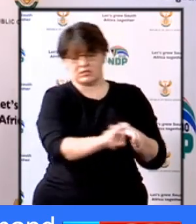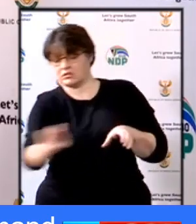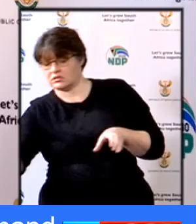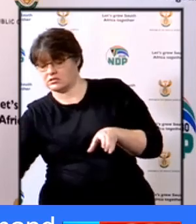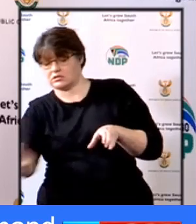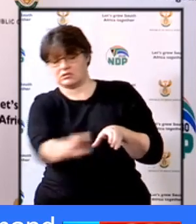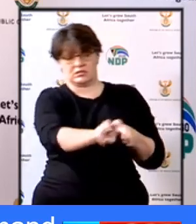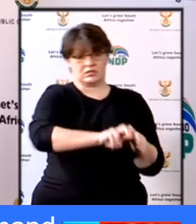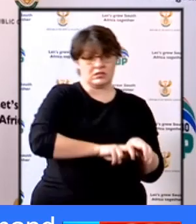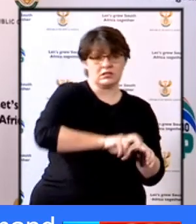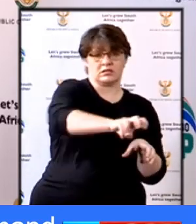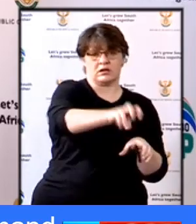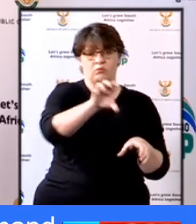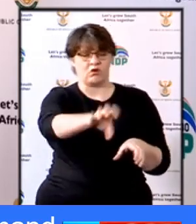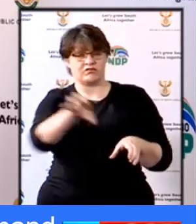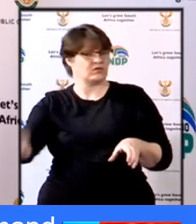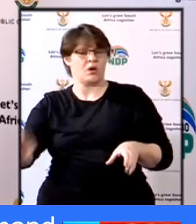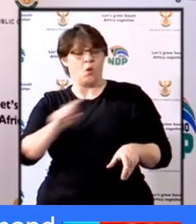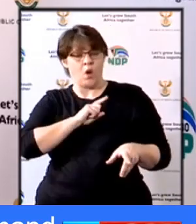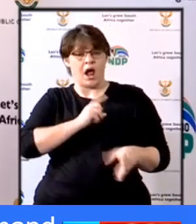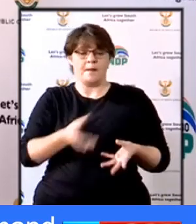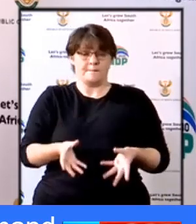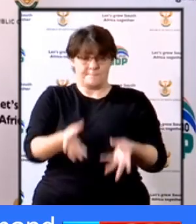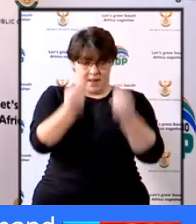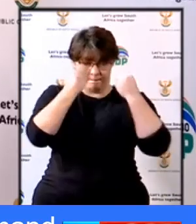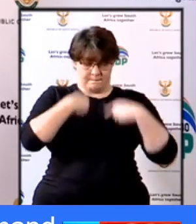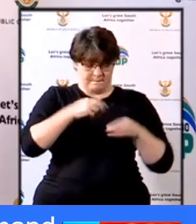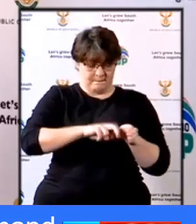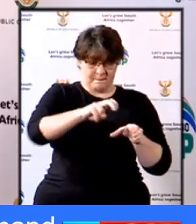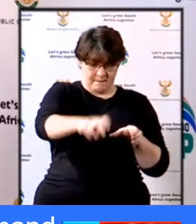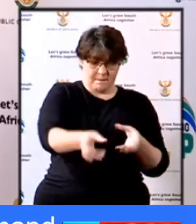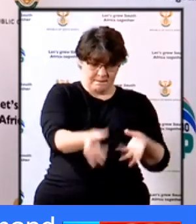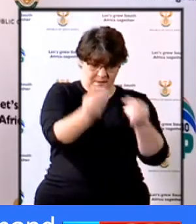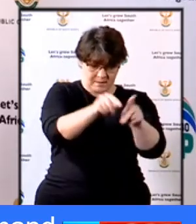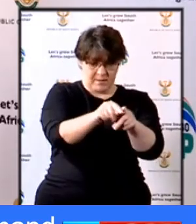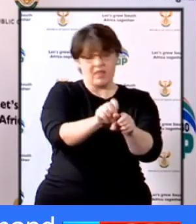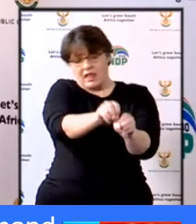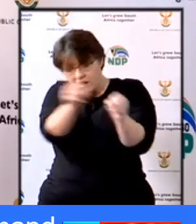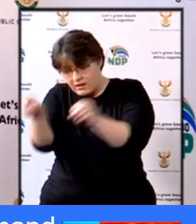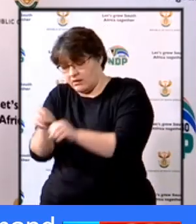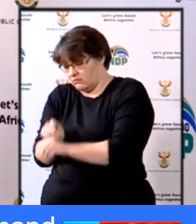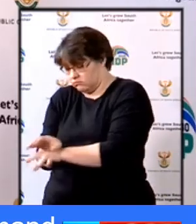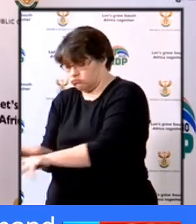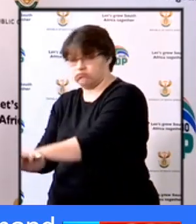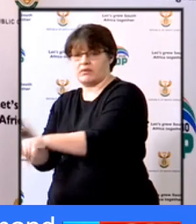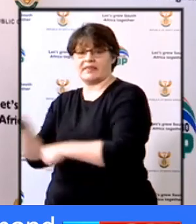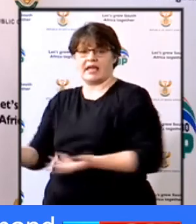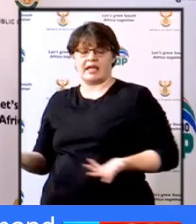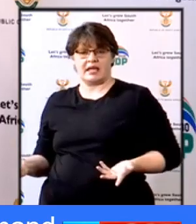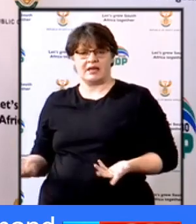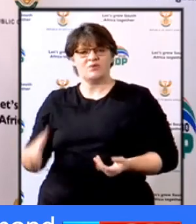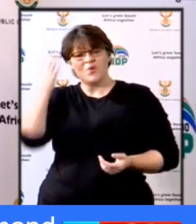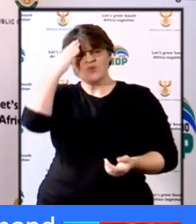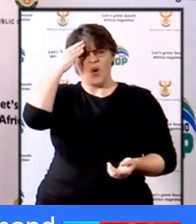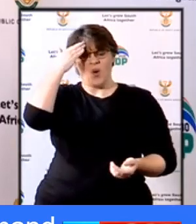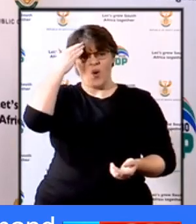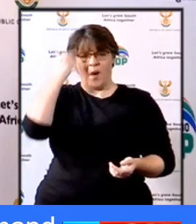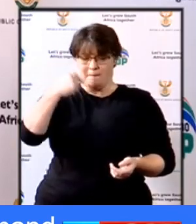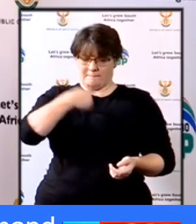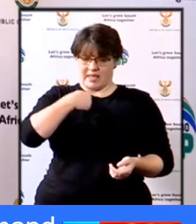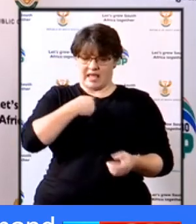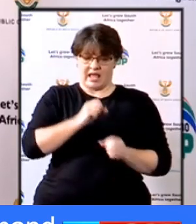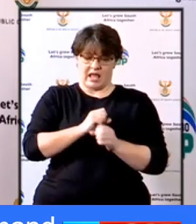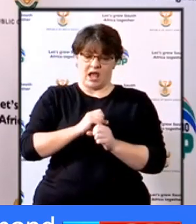province, because they may be transmitting or taking the virus. As we know, the virus doesn't move, it's moved by